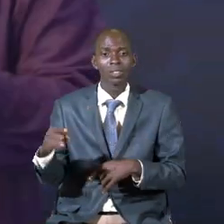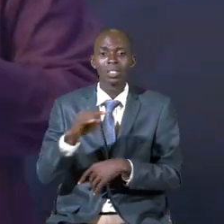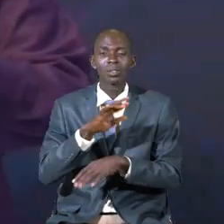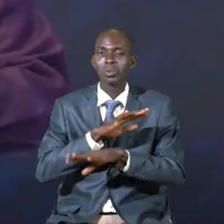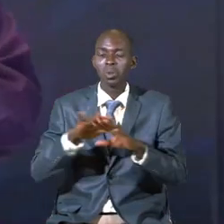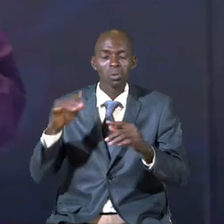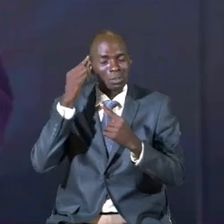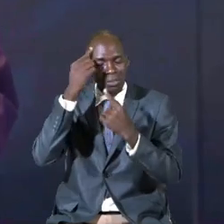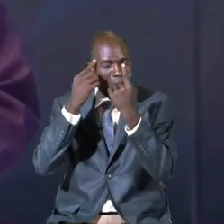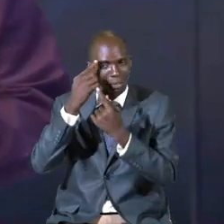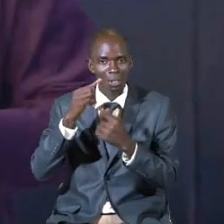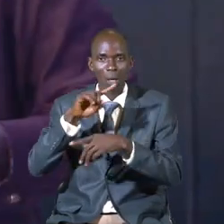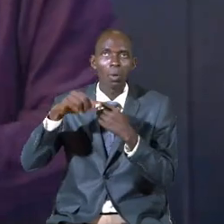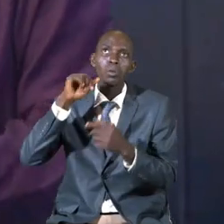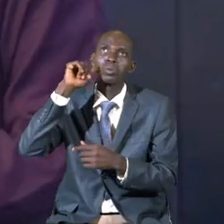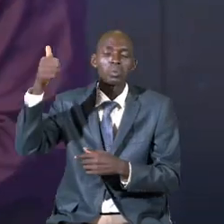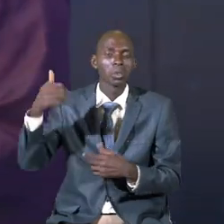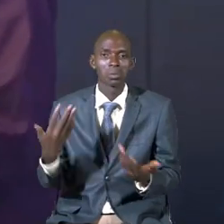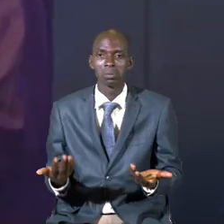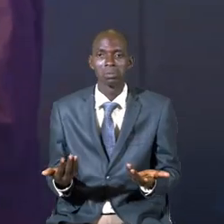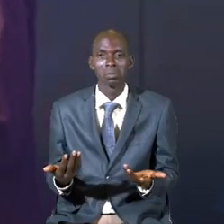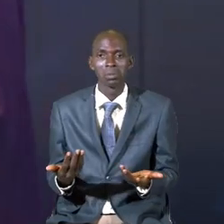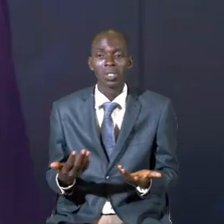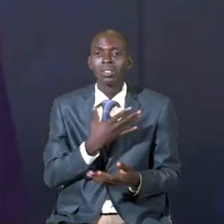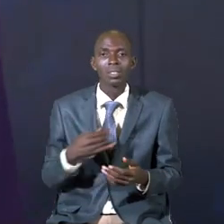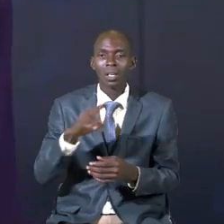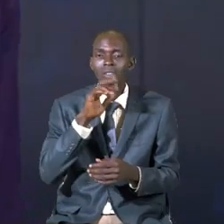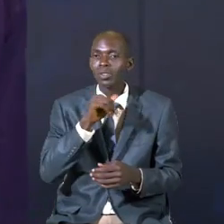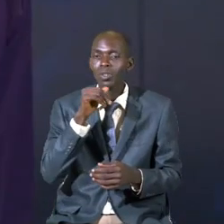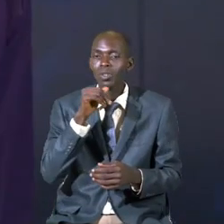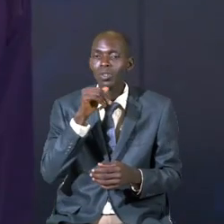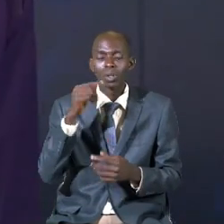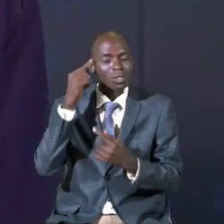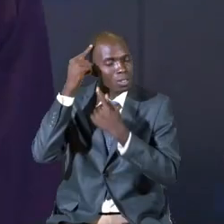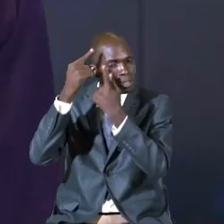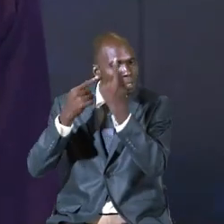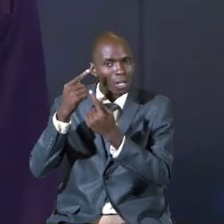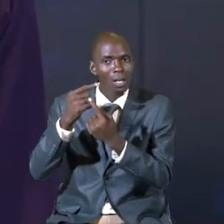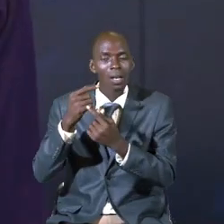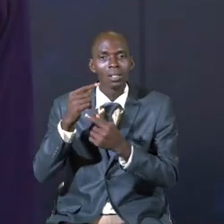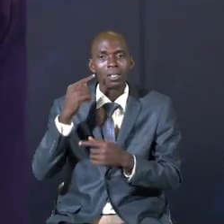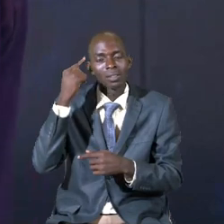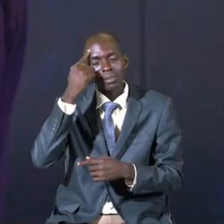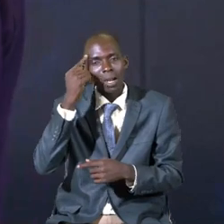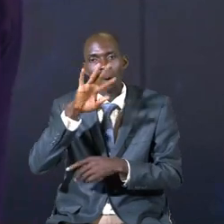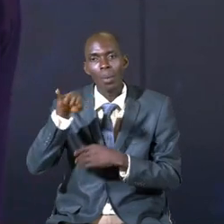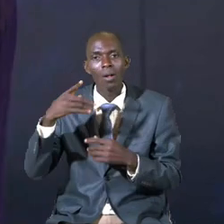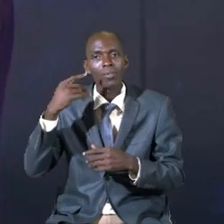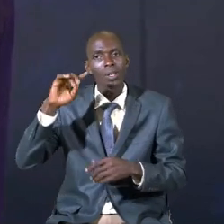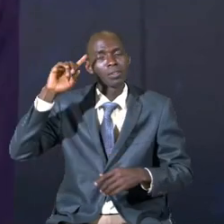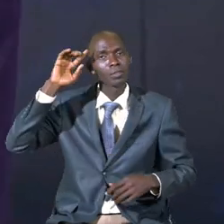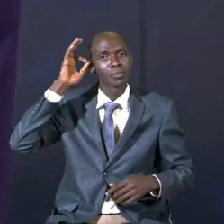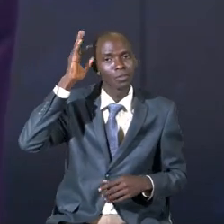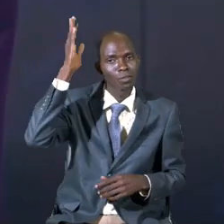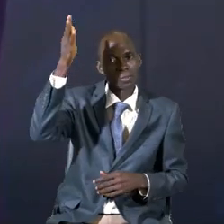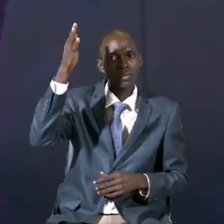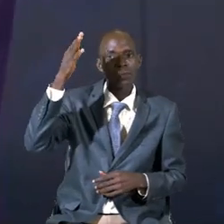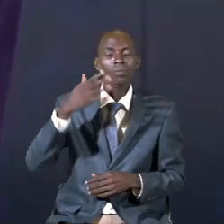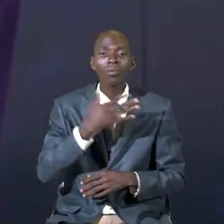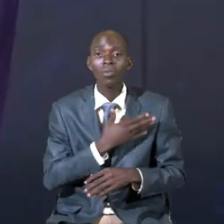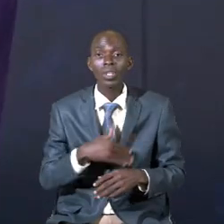not even thinking about tomorrow they are not thinking about the future and then tomorrow is